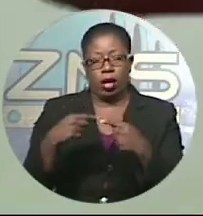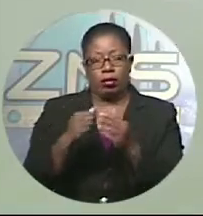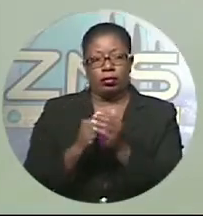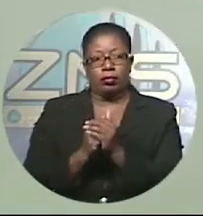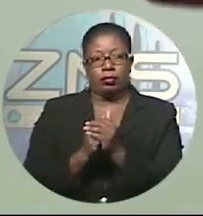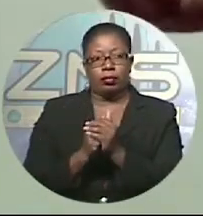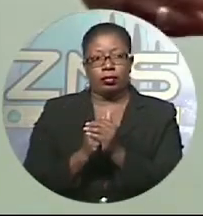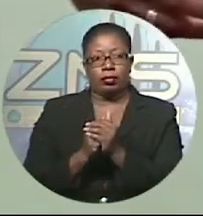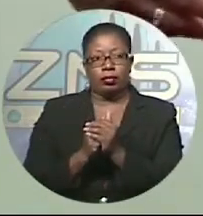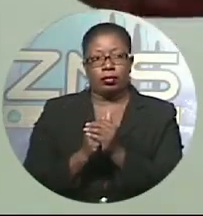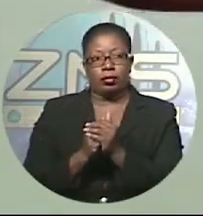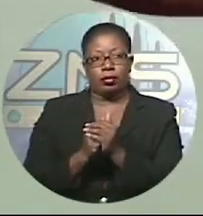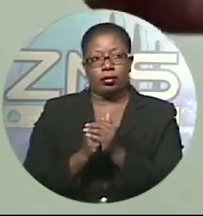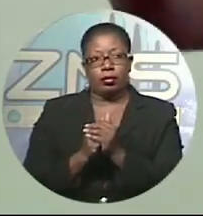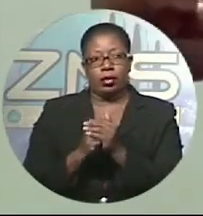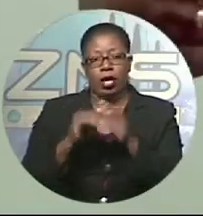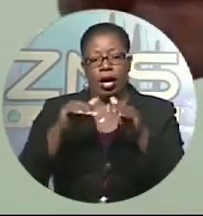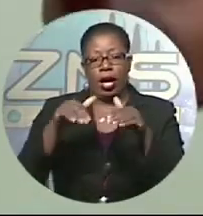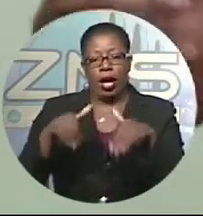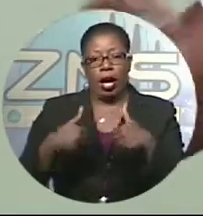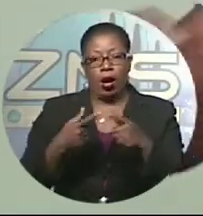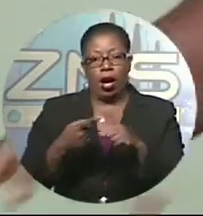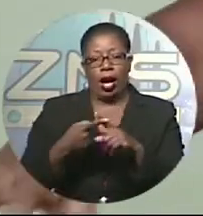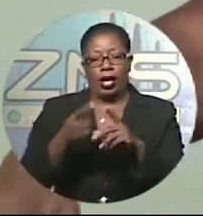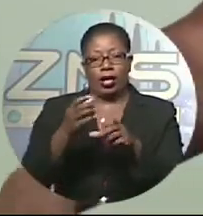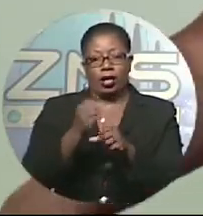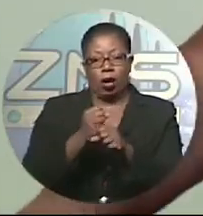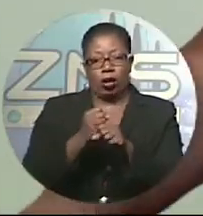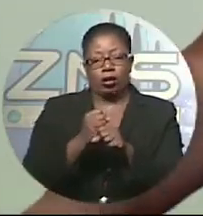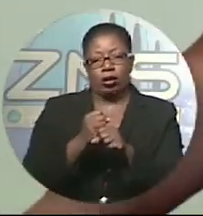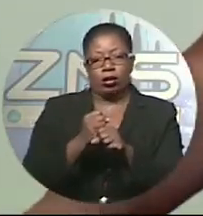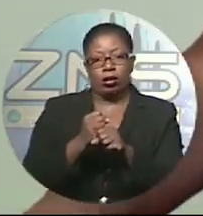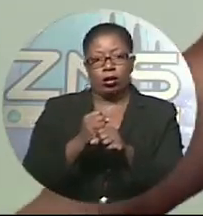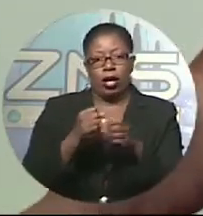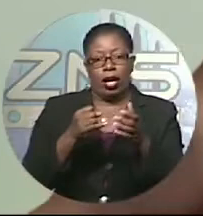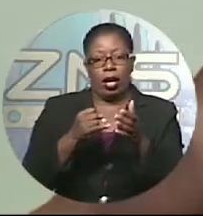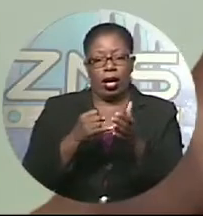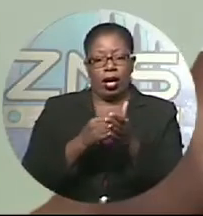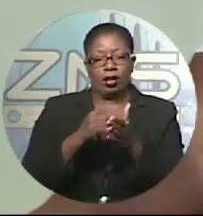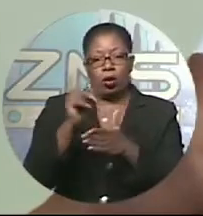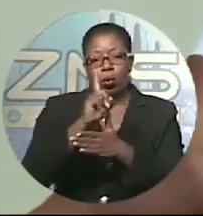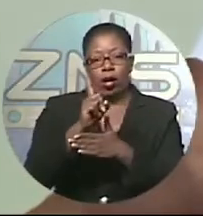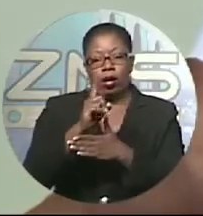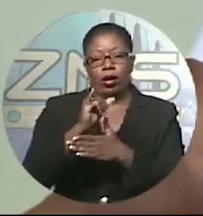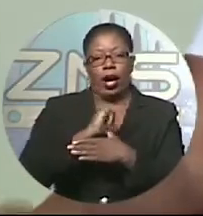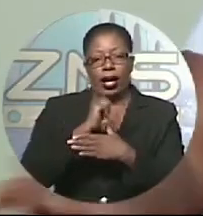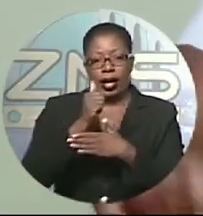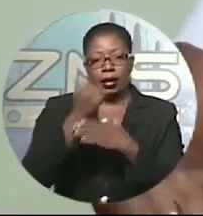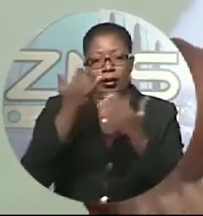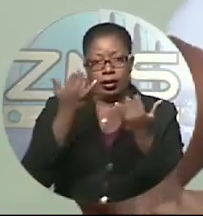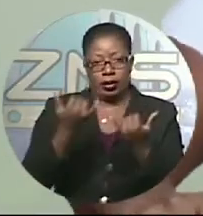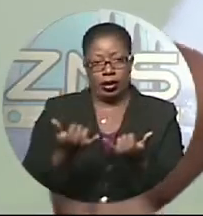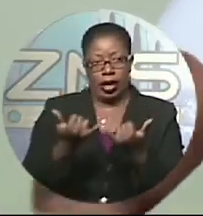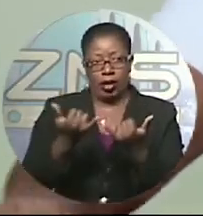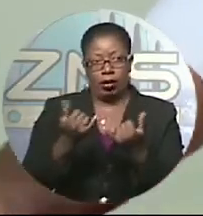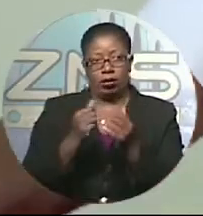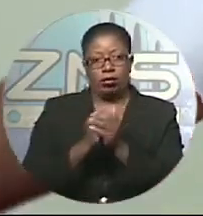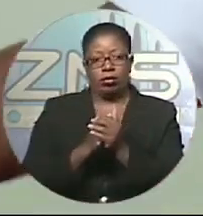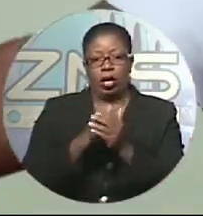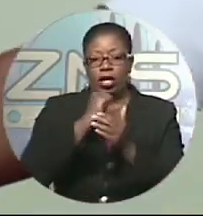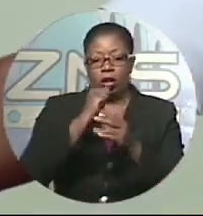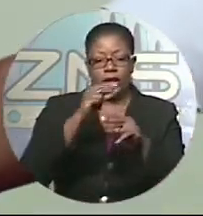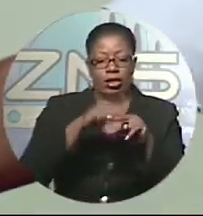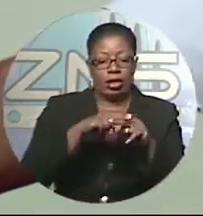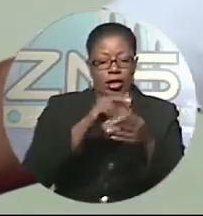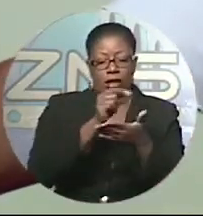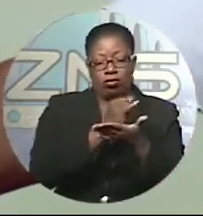how I arrived at a certain point in my life. It was not anything I sat down and sketched out on a